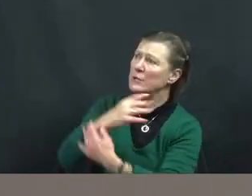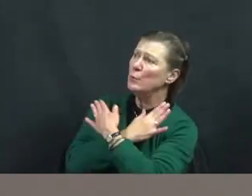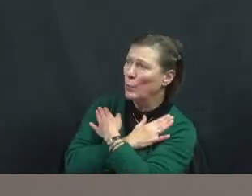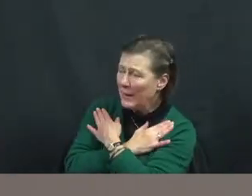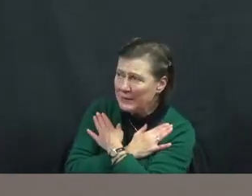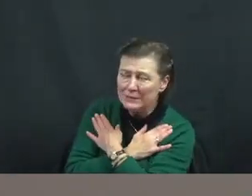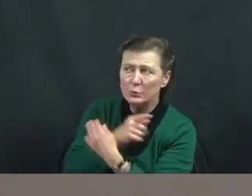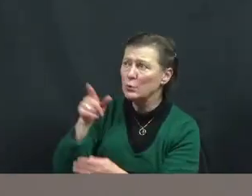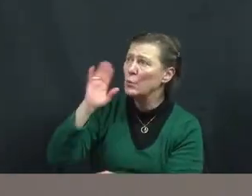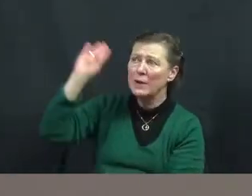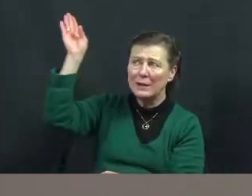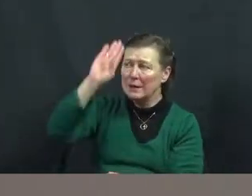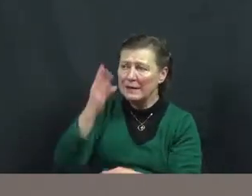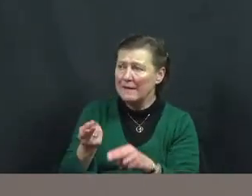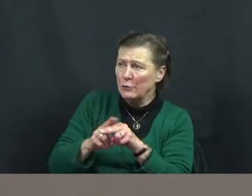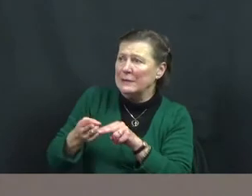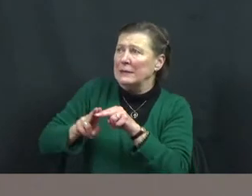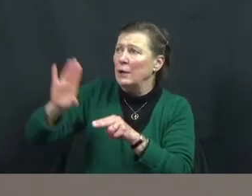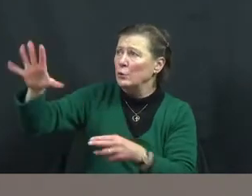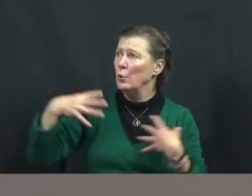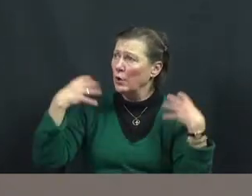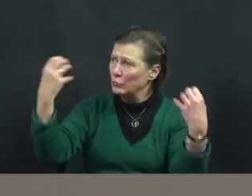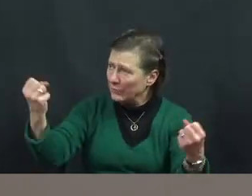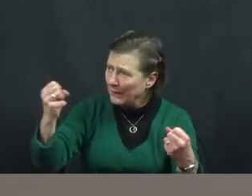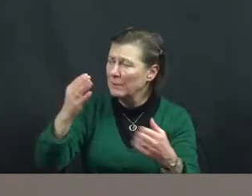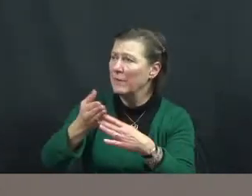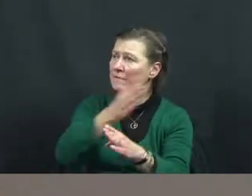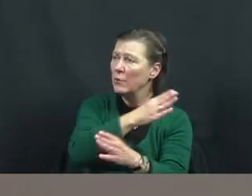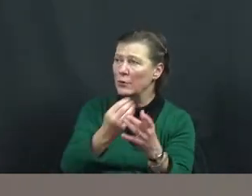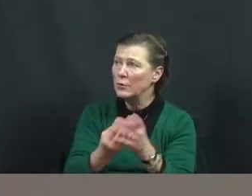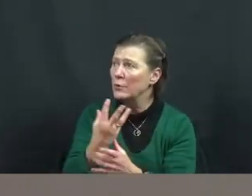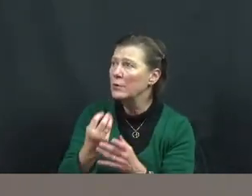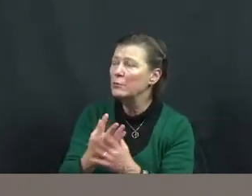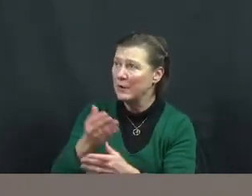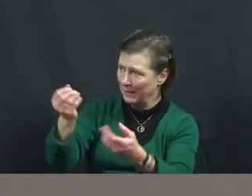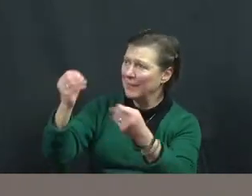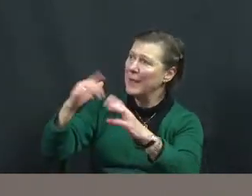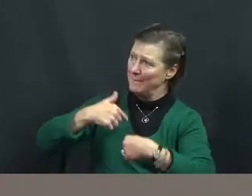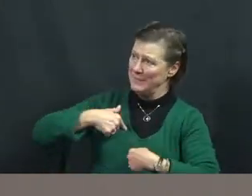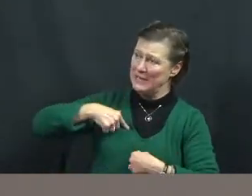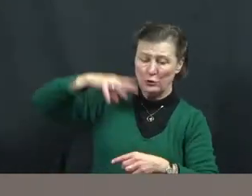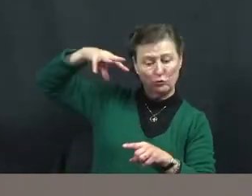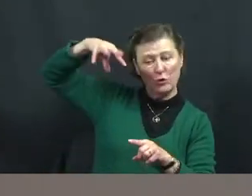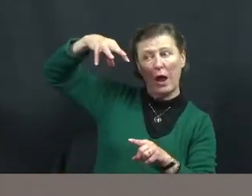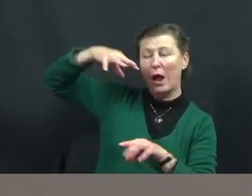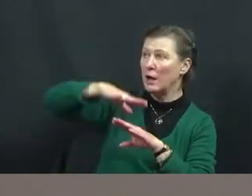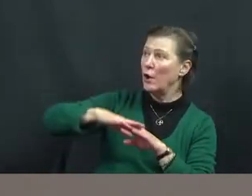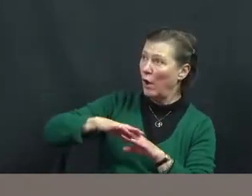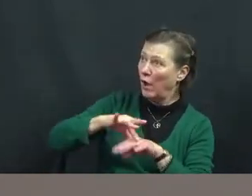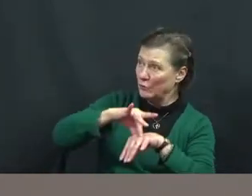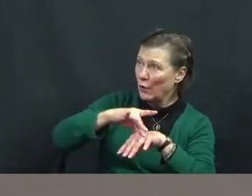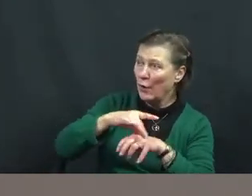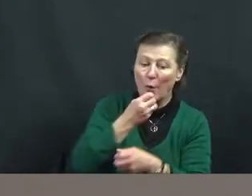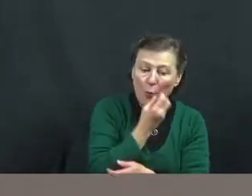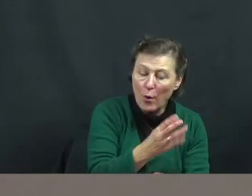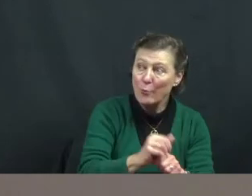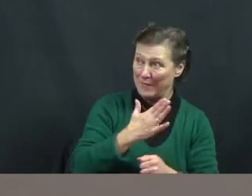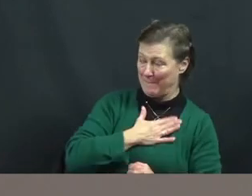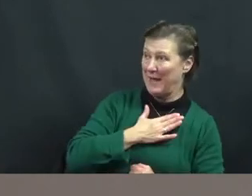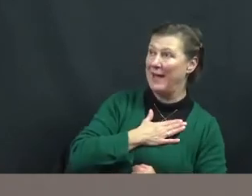will never regain your strength by springtime. Let me shine on the earth and warm it with my